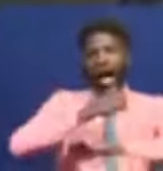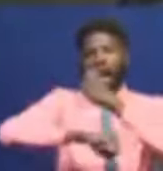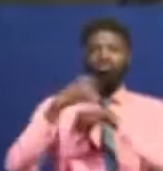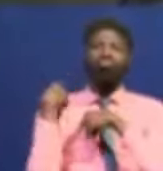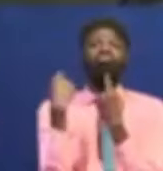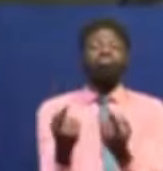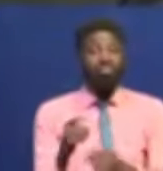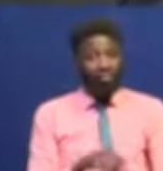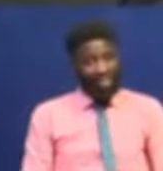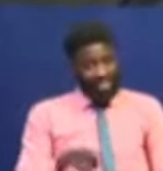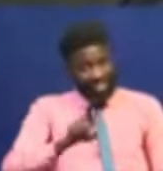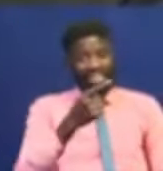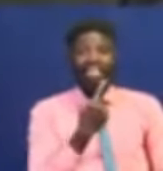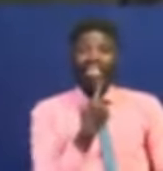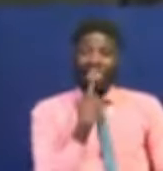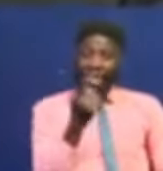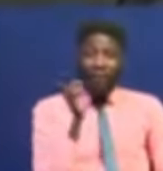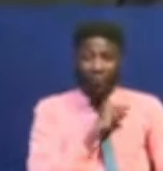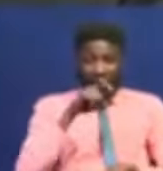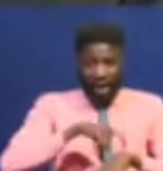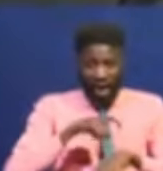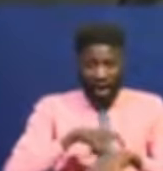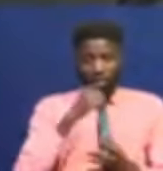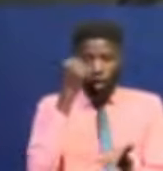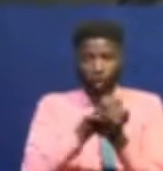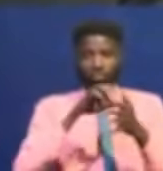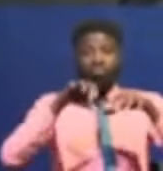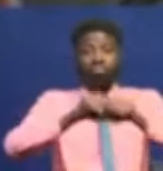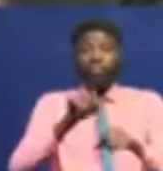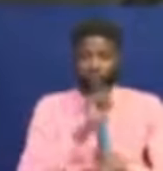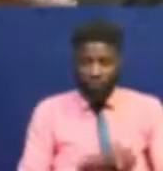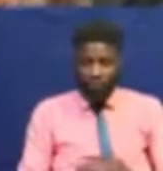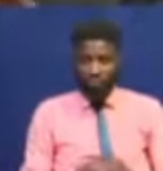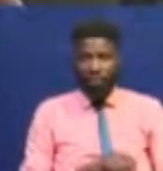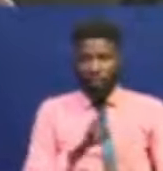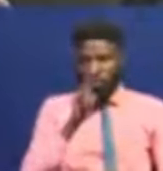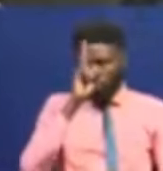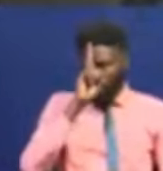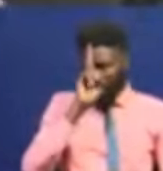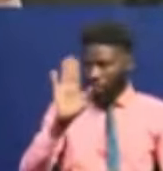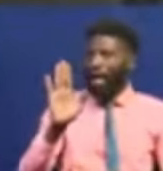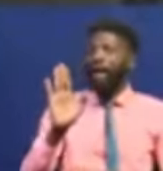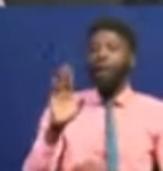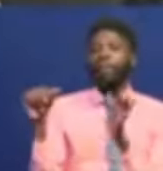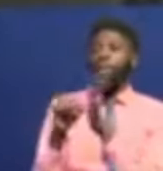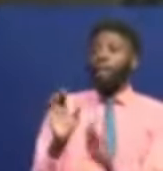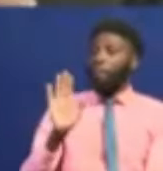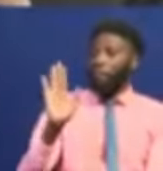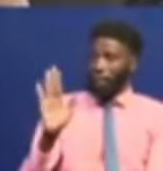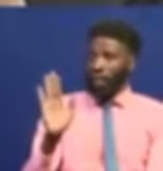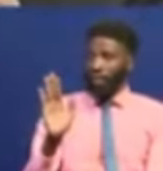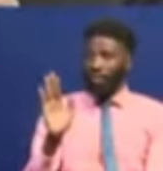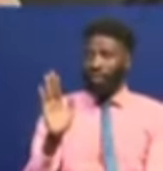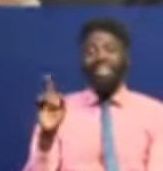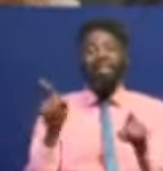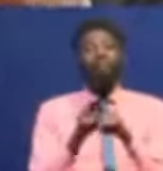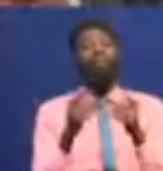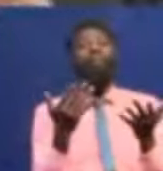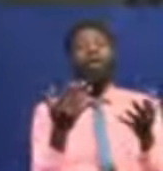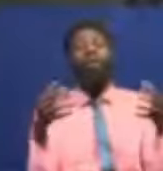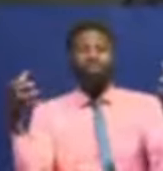Mr. President, as you took office, that the problems with the police service also are going to the top,